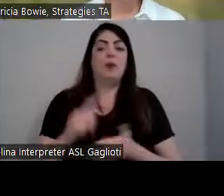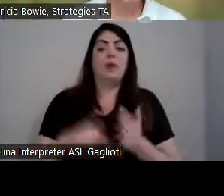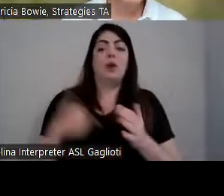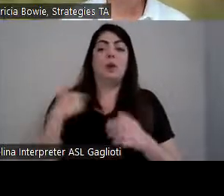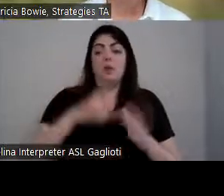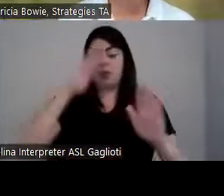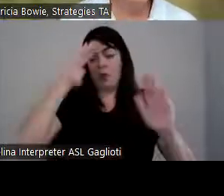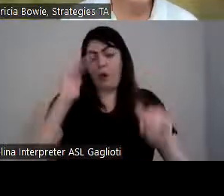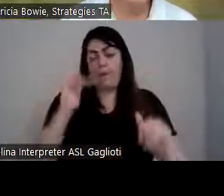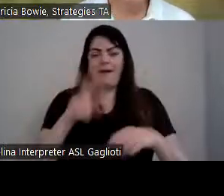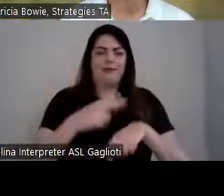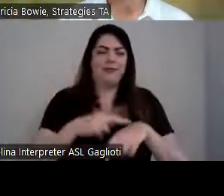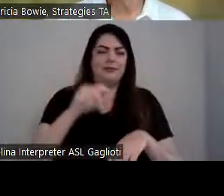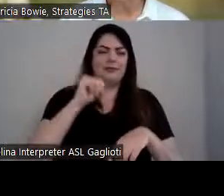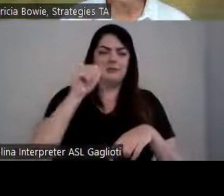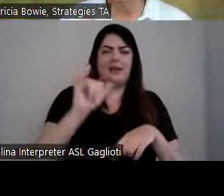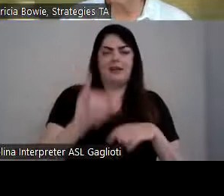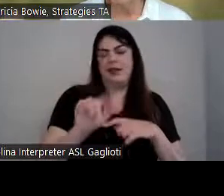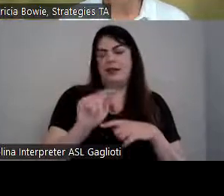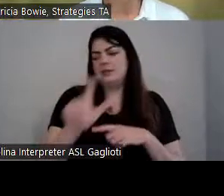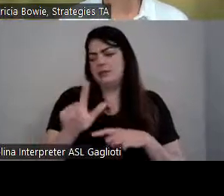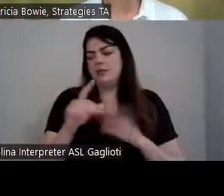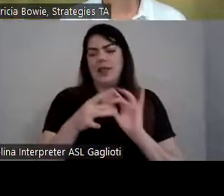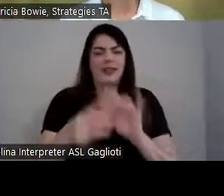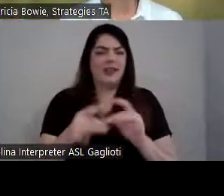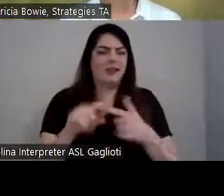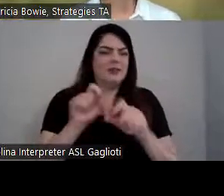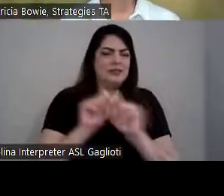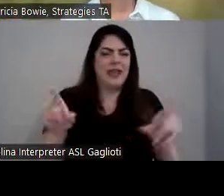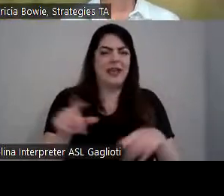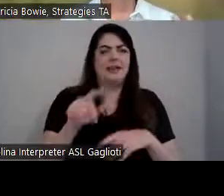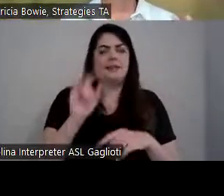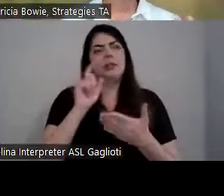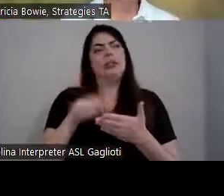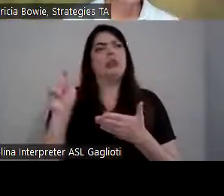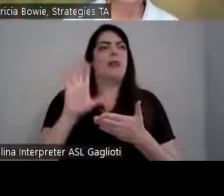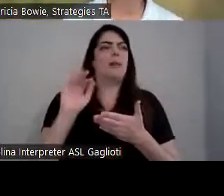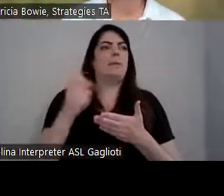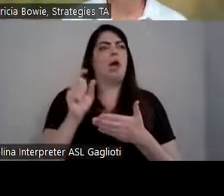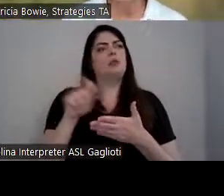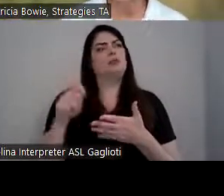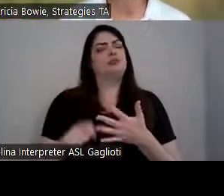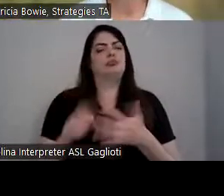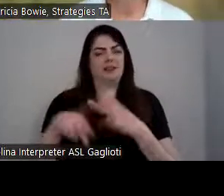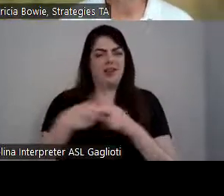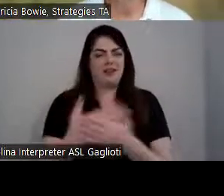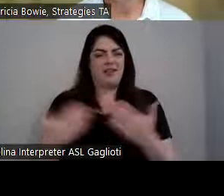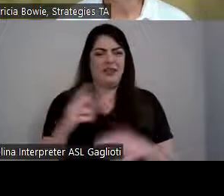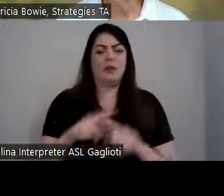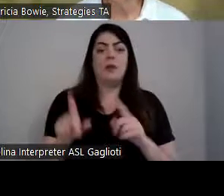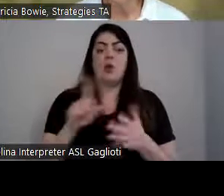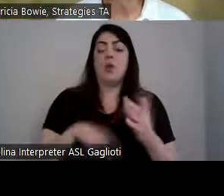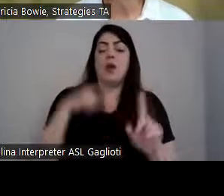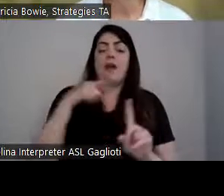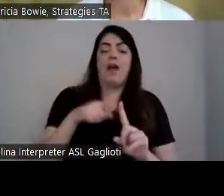the tool, the link that's sent out, it's not a check the box kind of exercise, right? But what it will actually be is